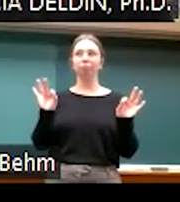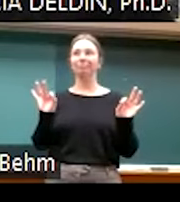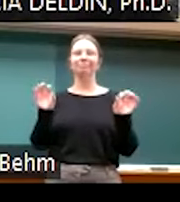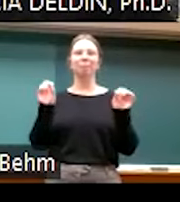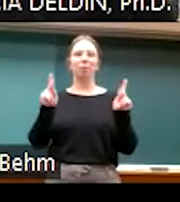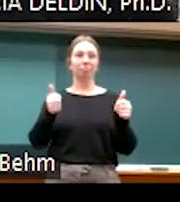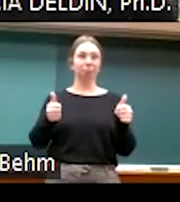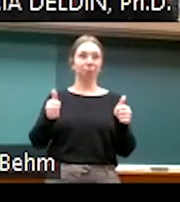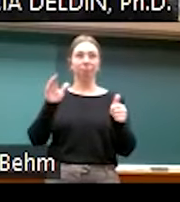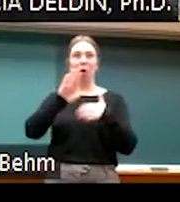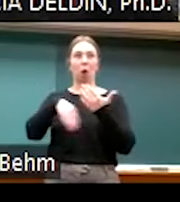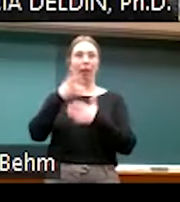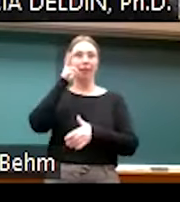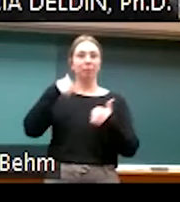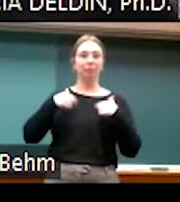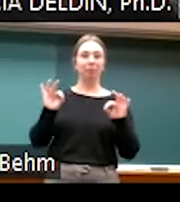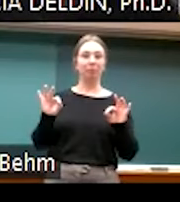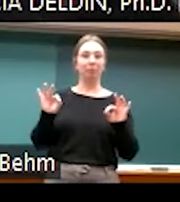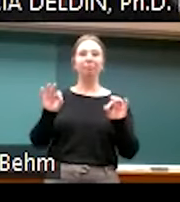Y'all can hear me, I assume? Okay.